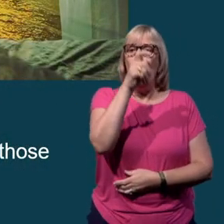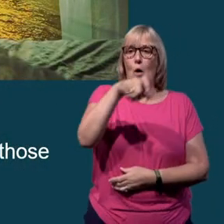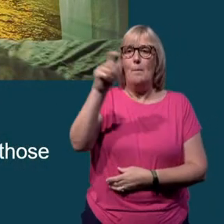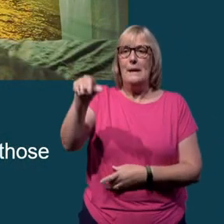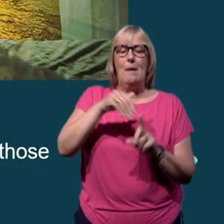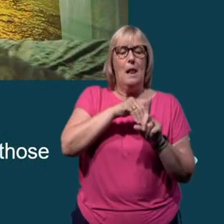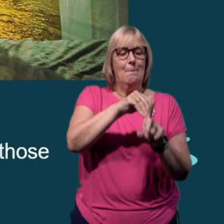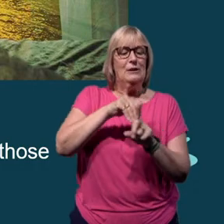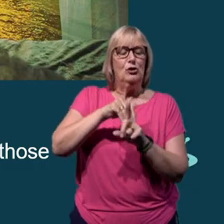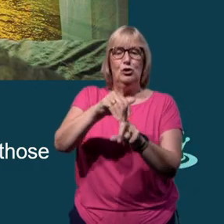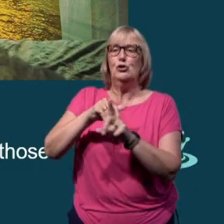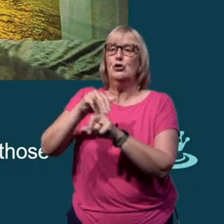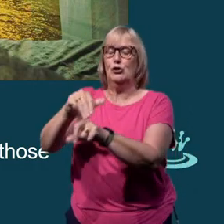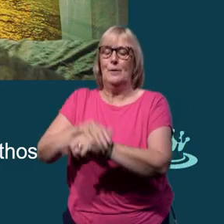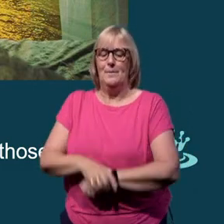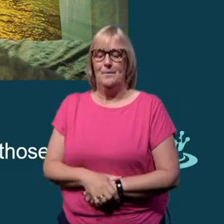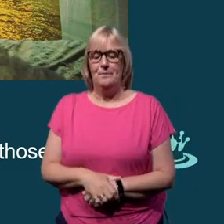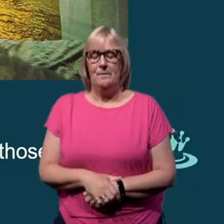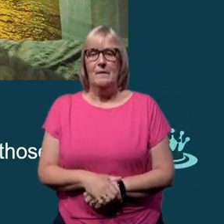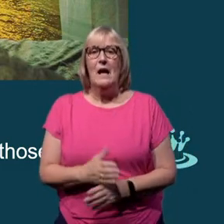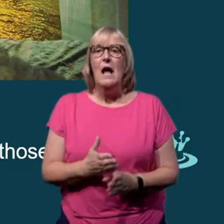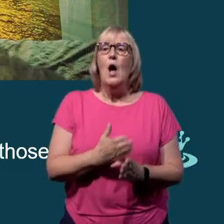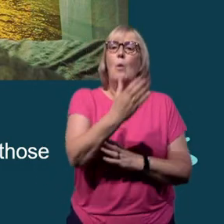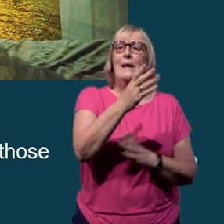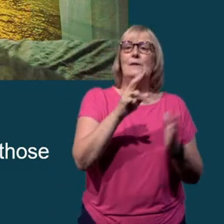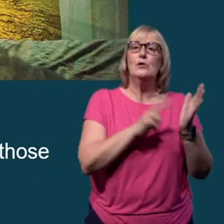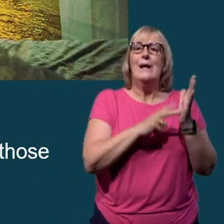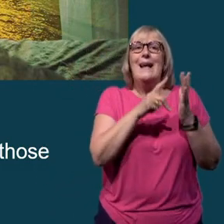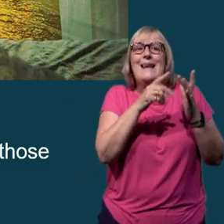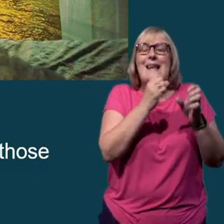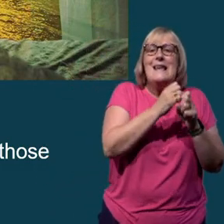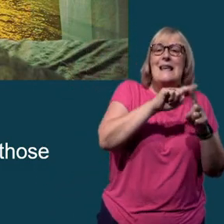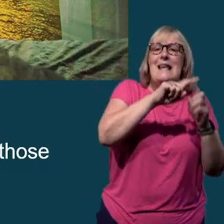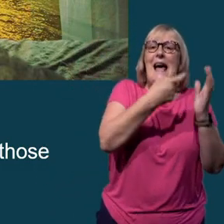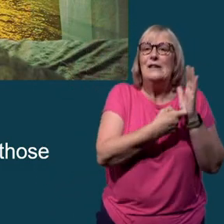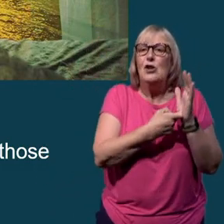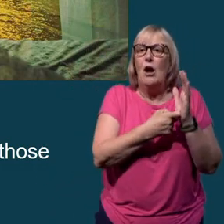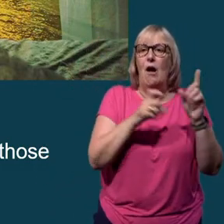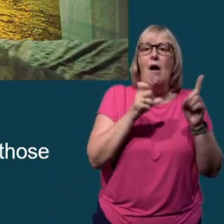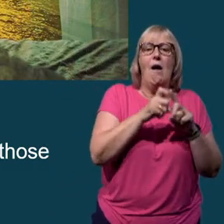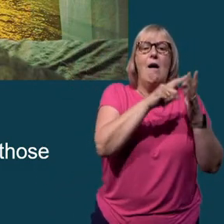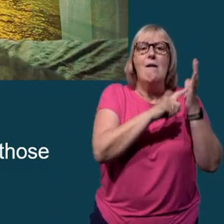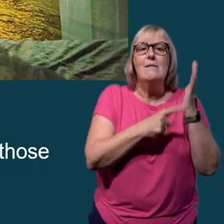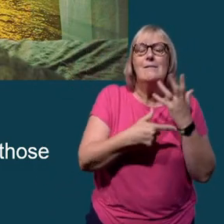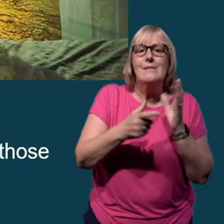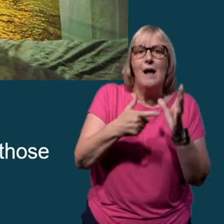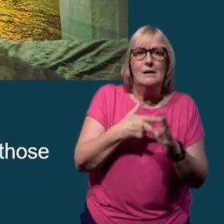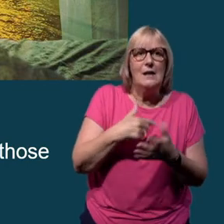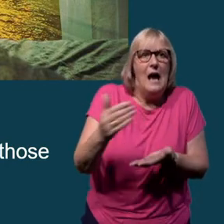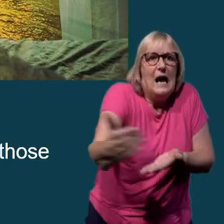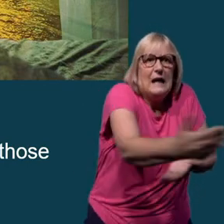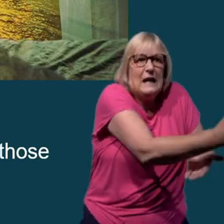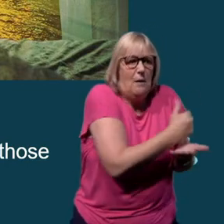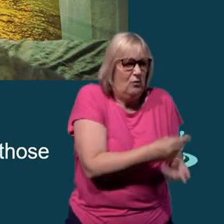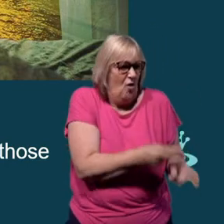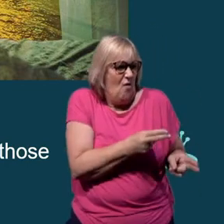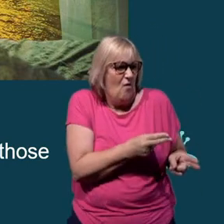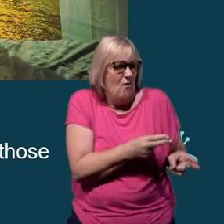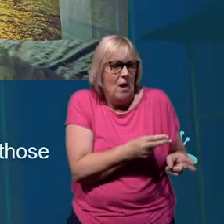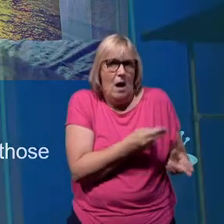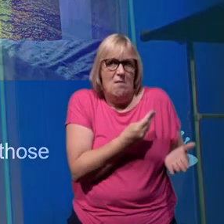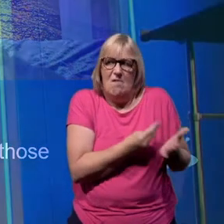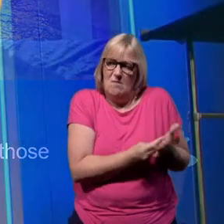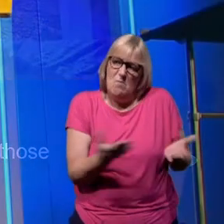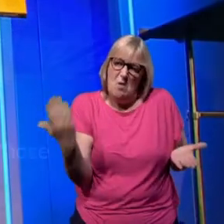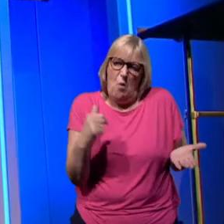who, they regularly were going to the Niger Delta, but they are captured at gunpoint and held for a ransom.